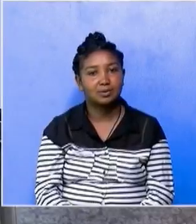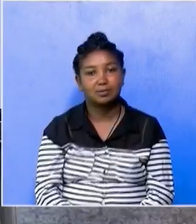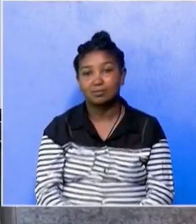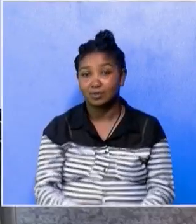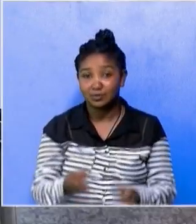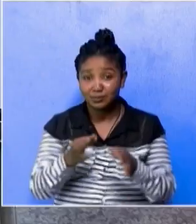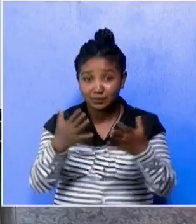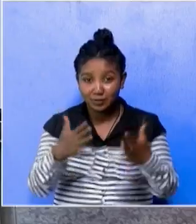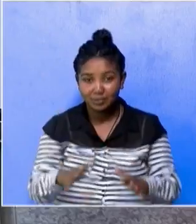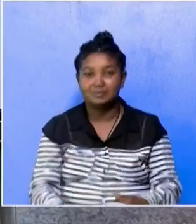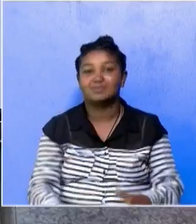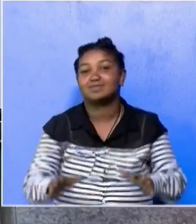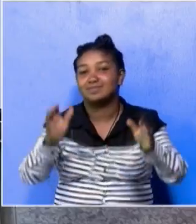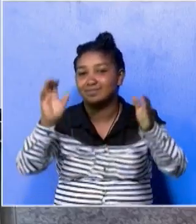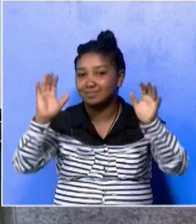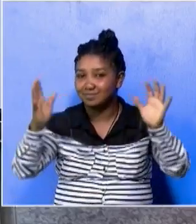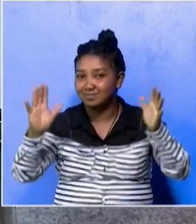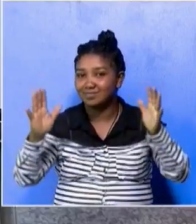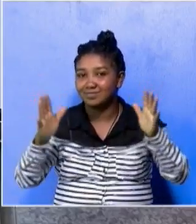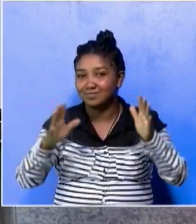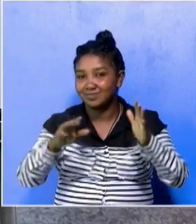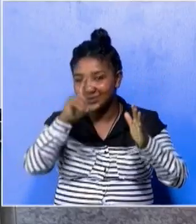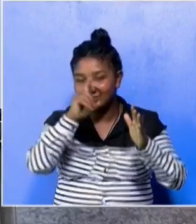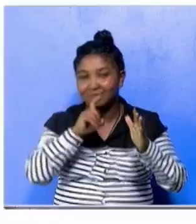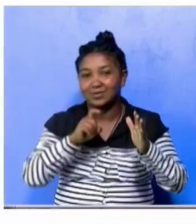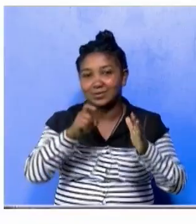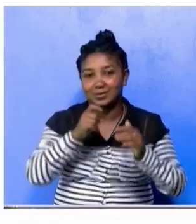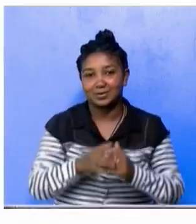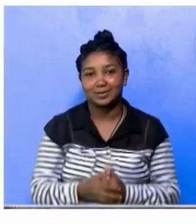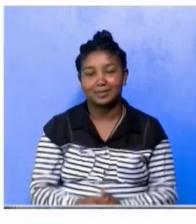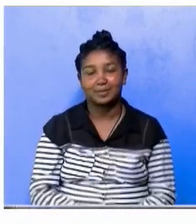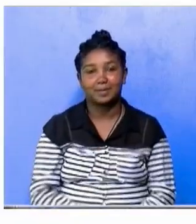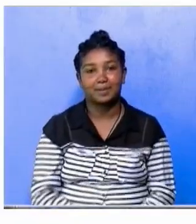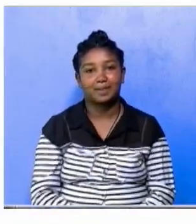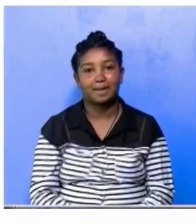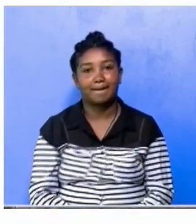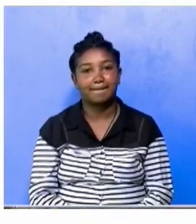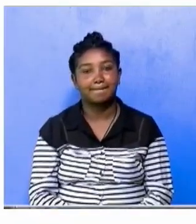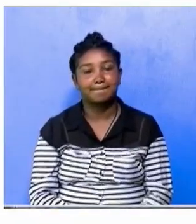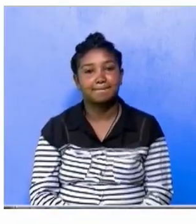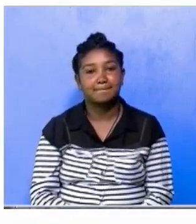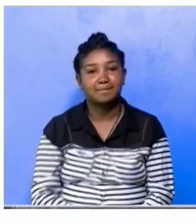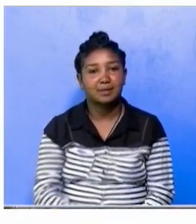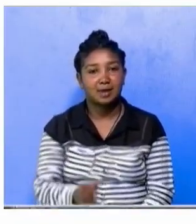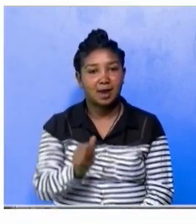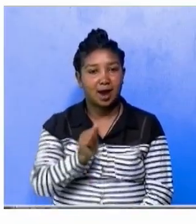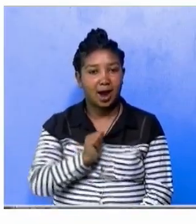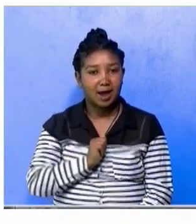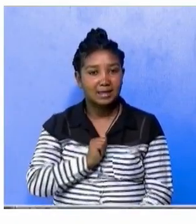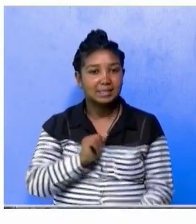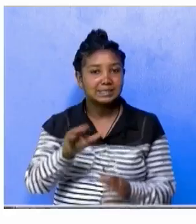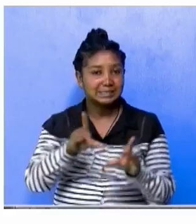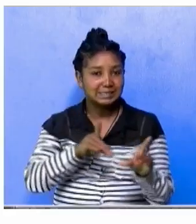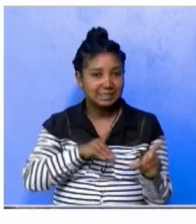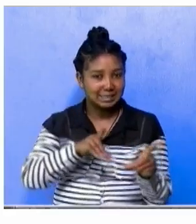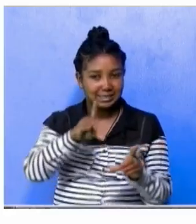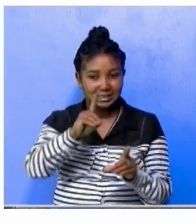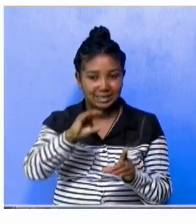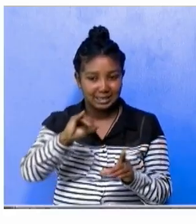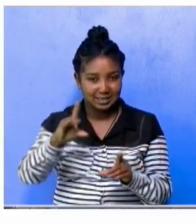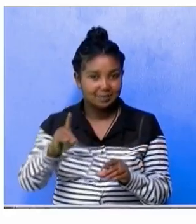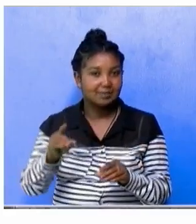Very good. That's it. You are right, of course. Yeah. Good. I did